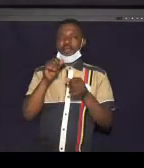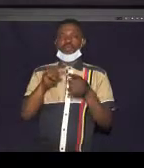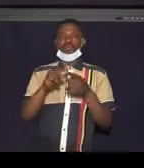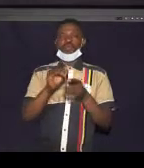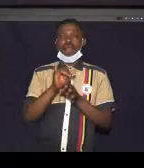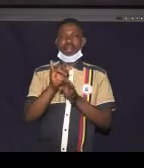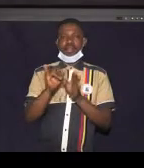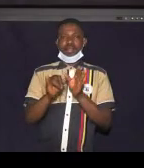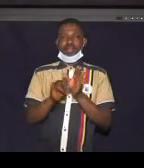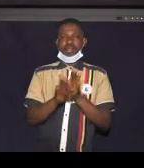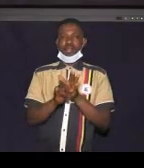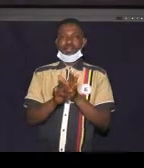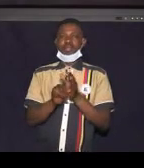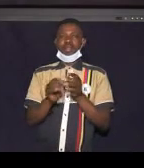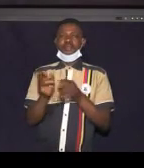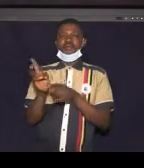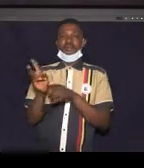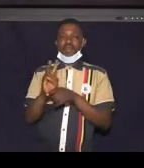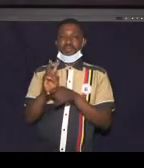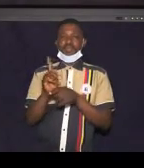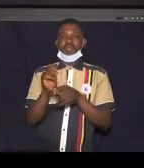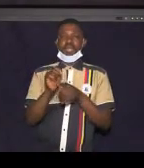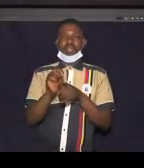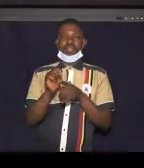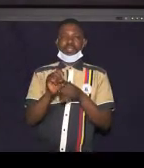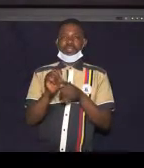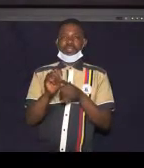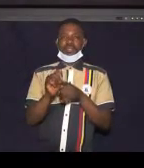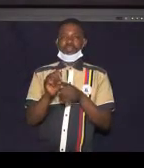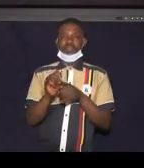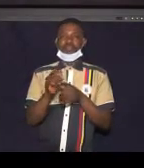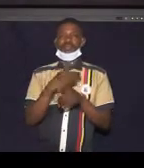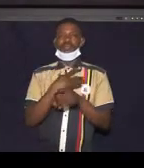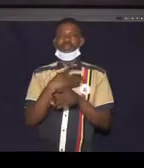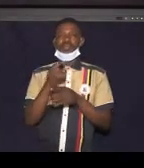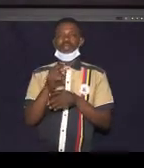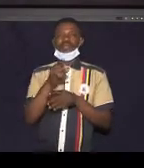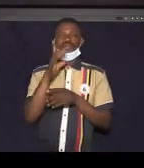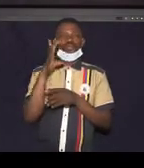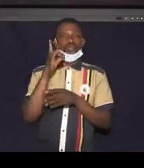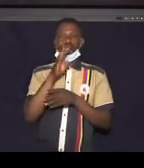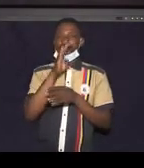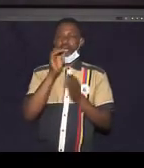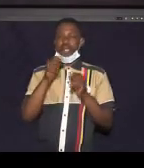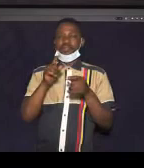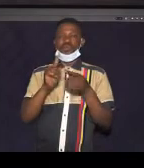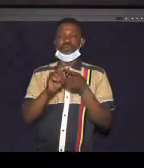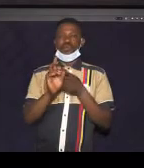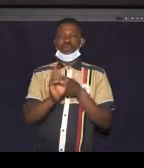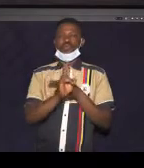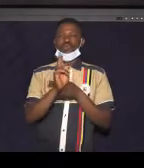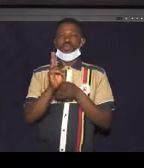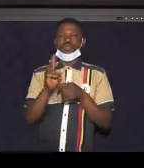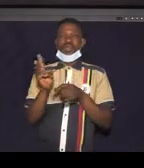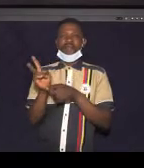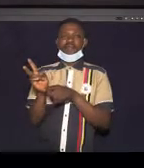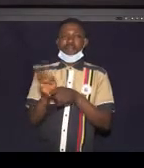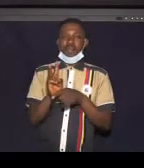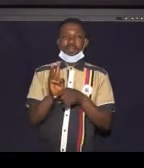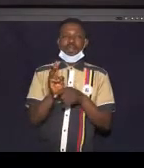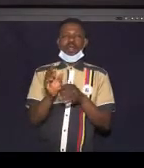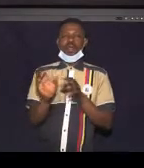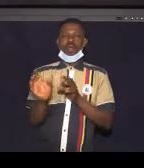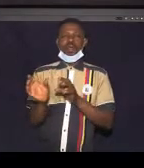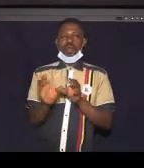to identify verb tenses, and you should be able to use verbs correctly in